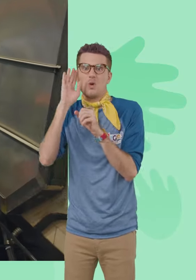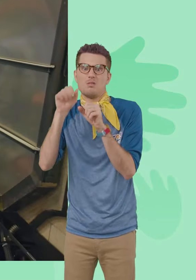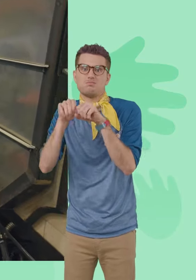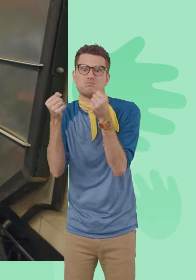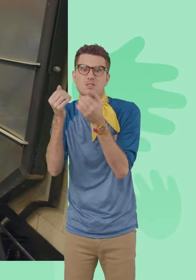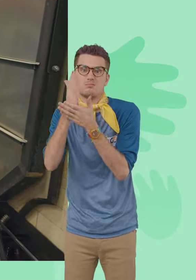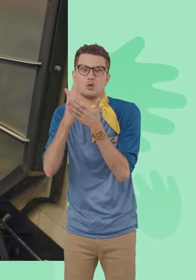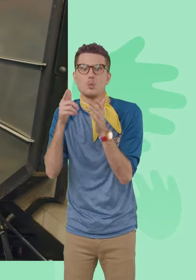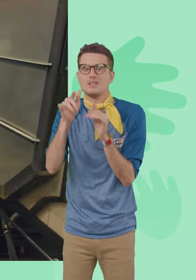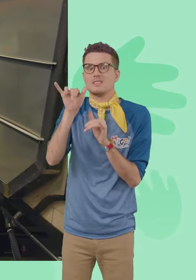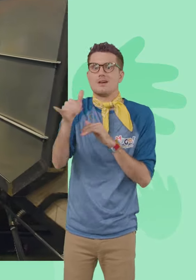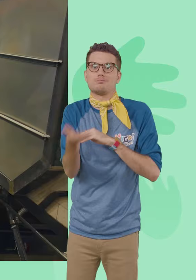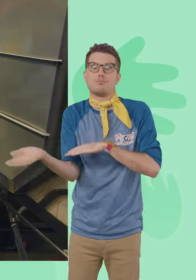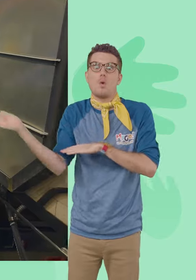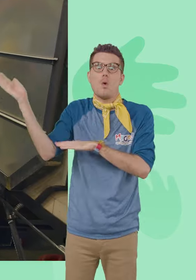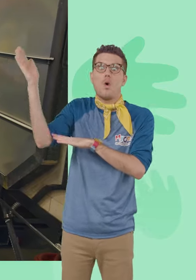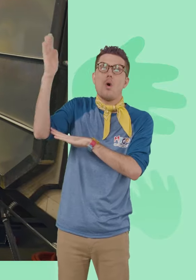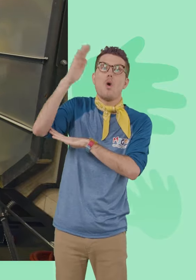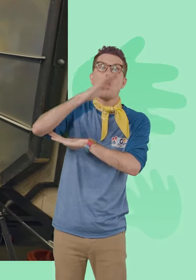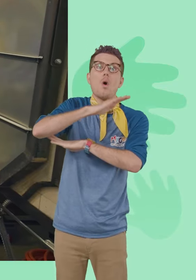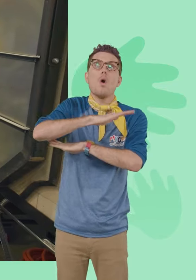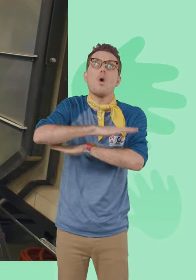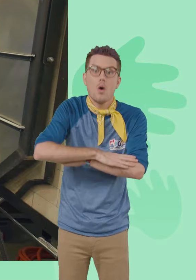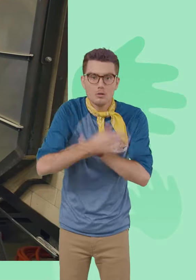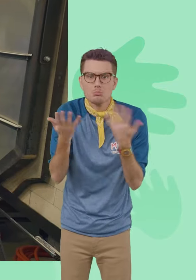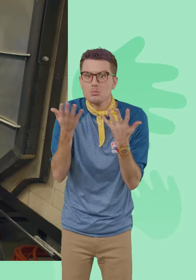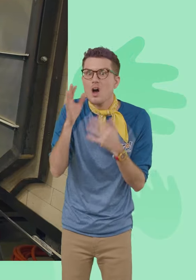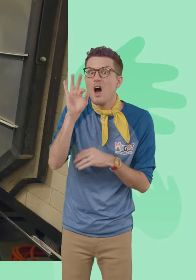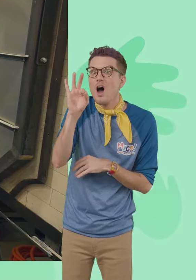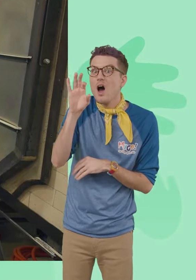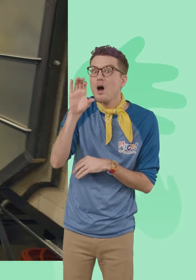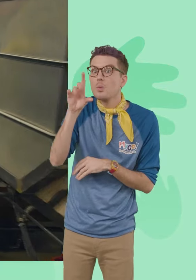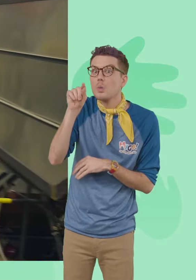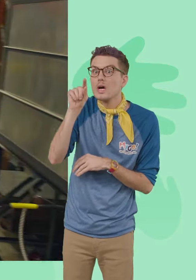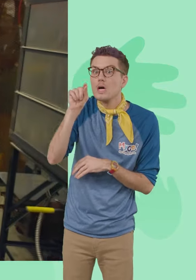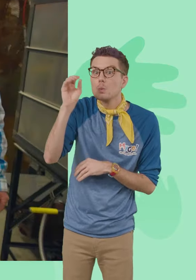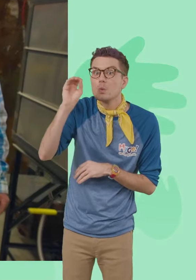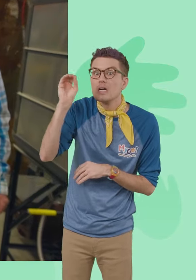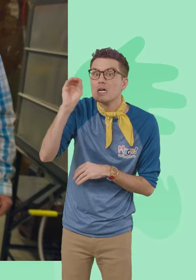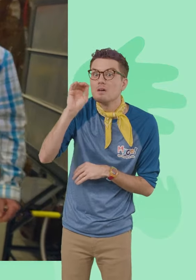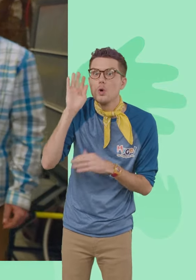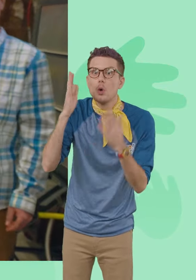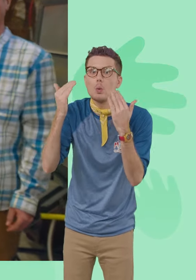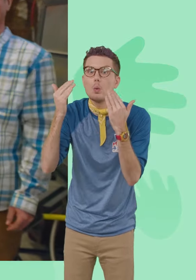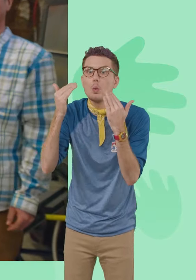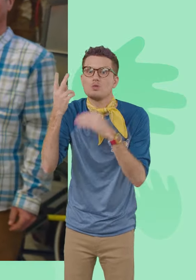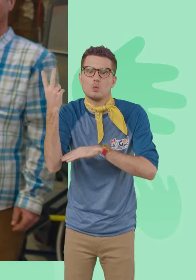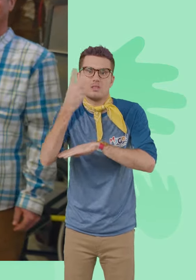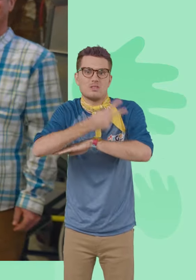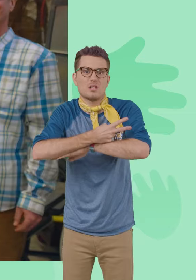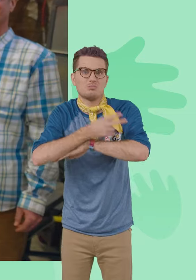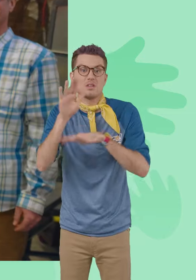day long at 920 degrees and then it cools down over a 2-day period after that. Wow, that's so cool. I'm